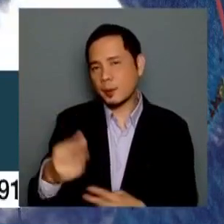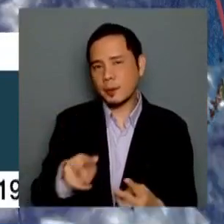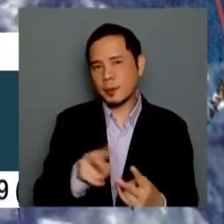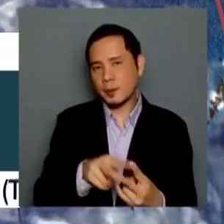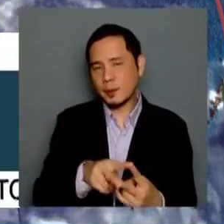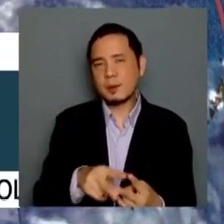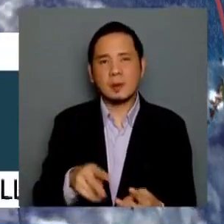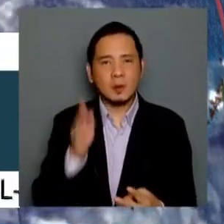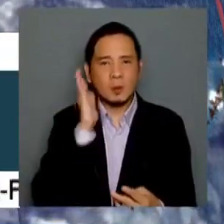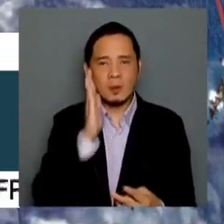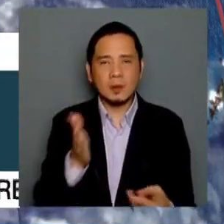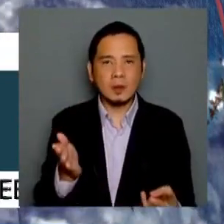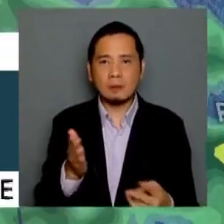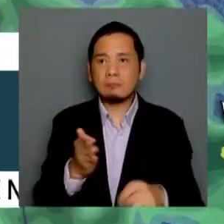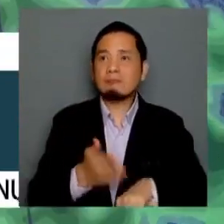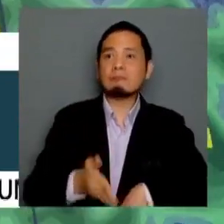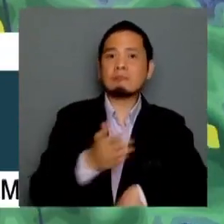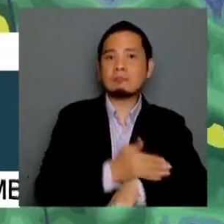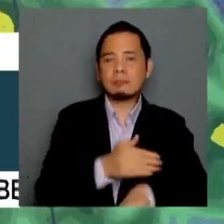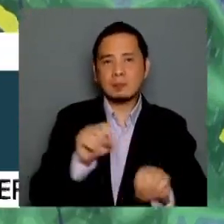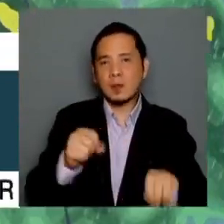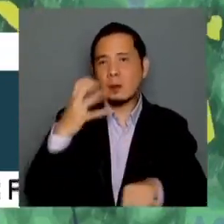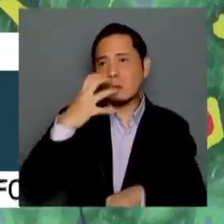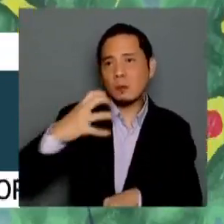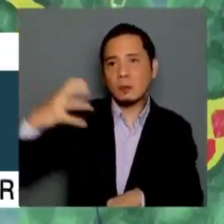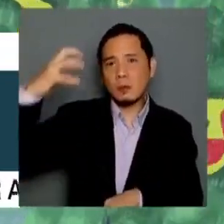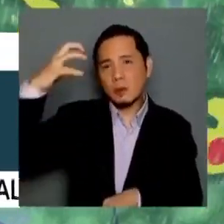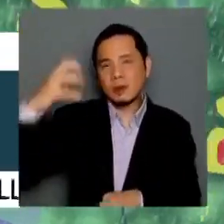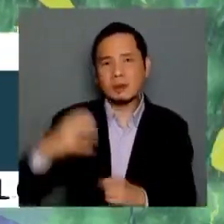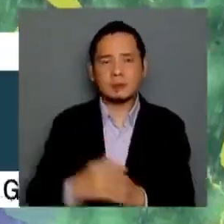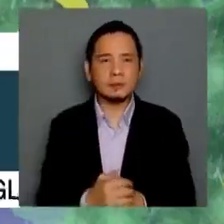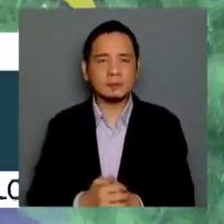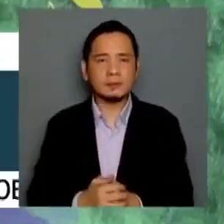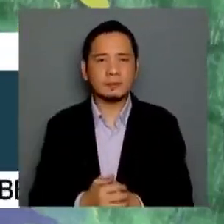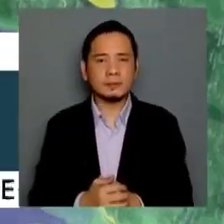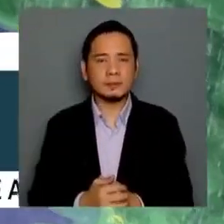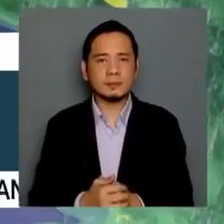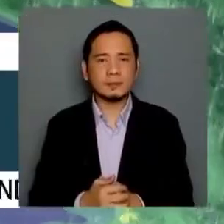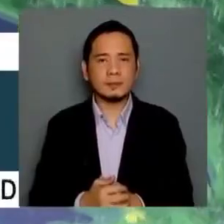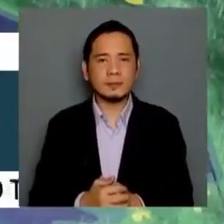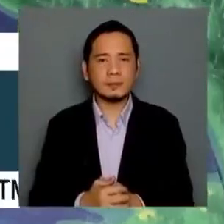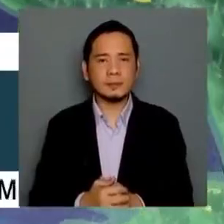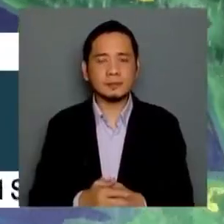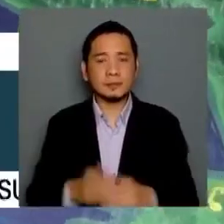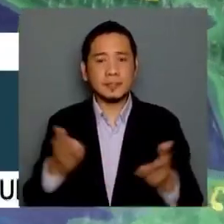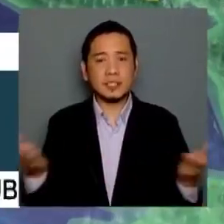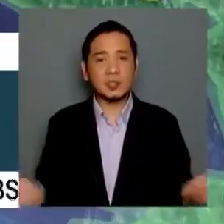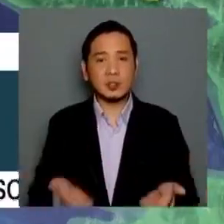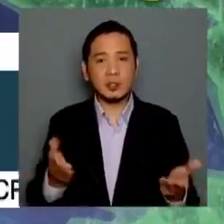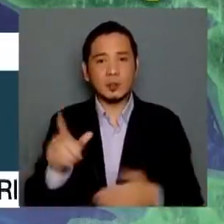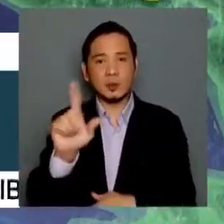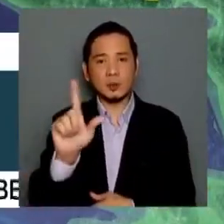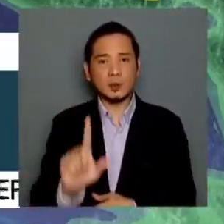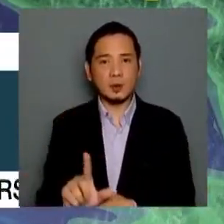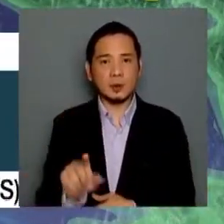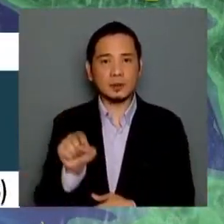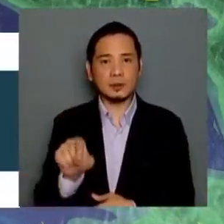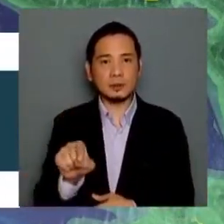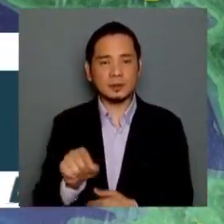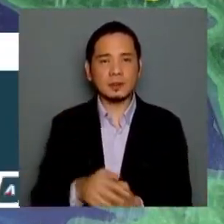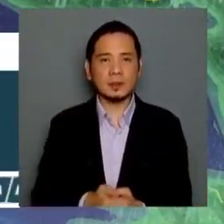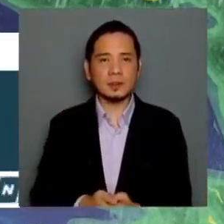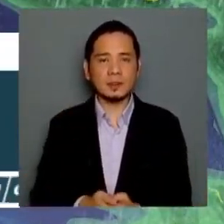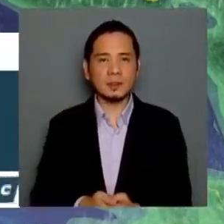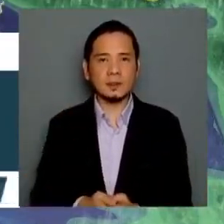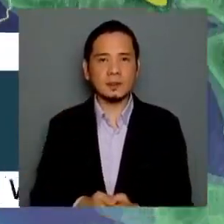experiencing improving weather conditions until the coming new year. Meanwhile, here in Luzon, Carmina, we will still be continuing